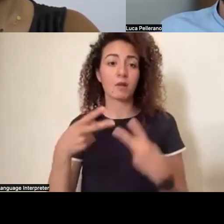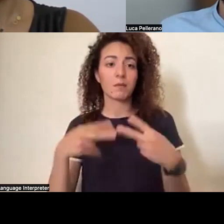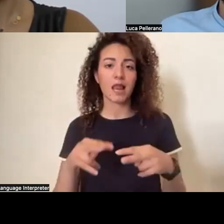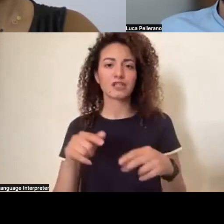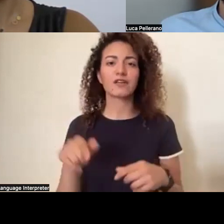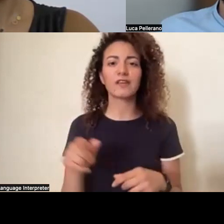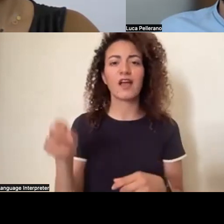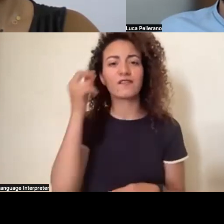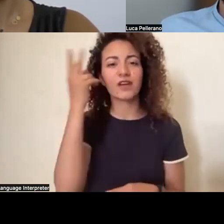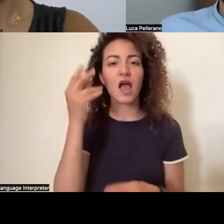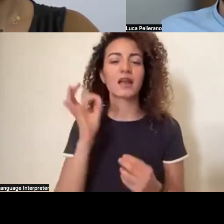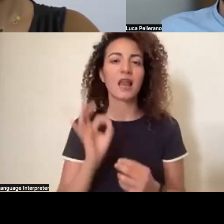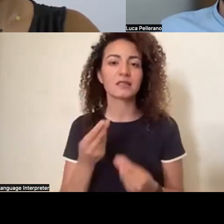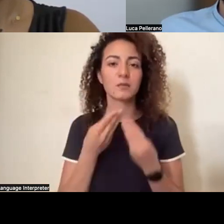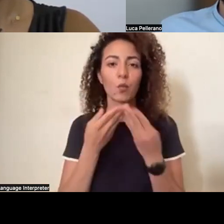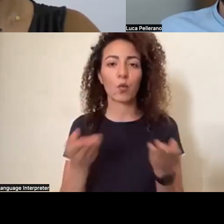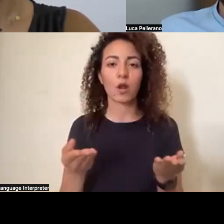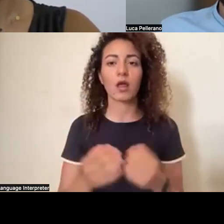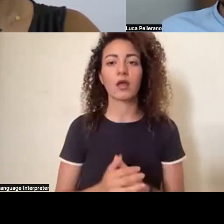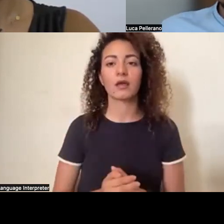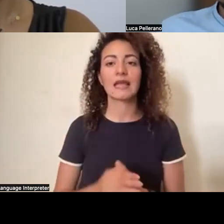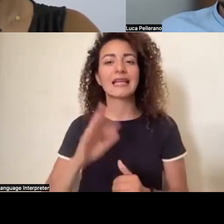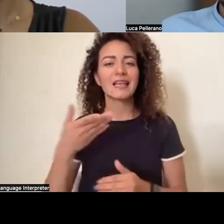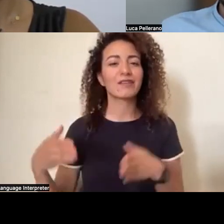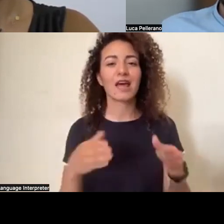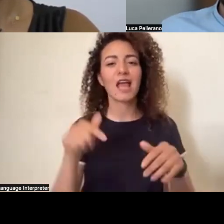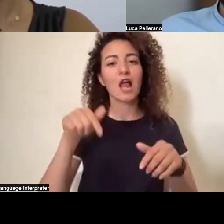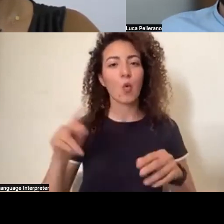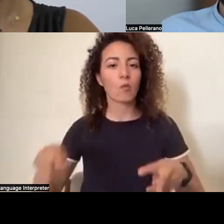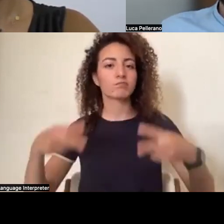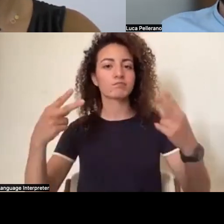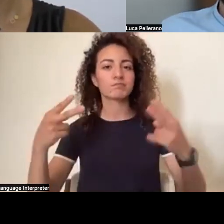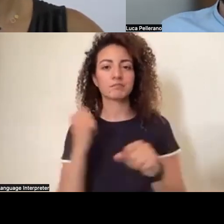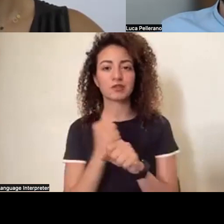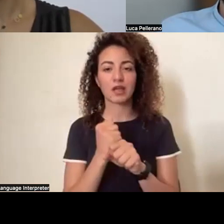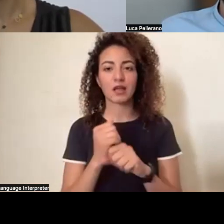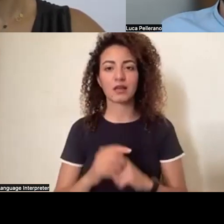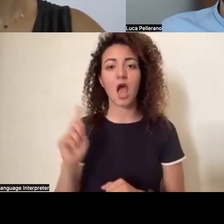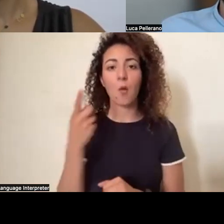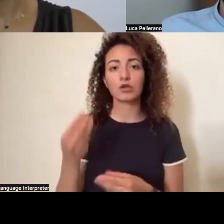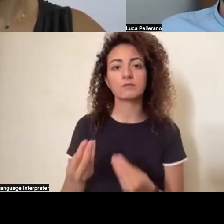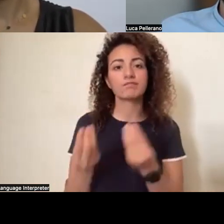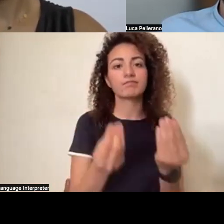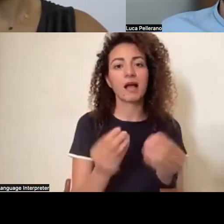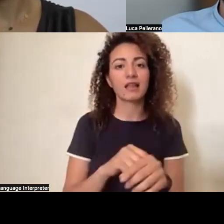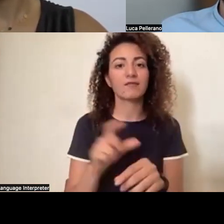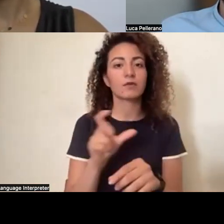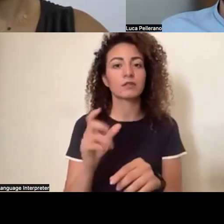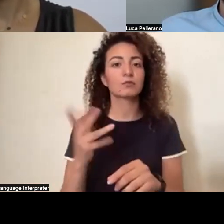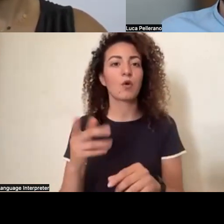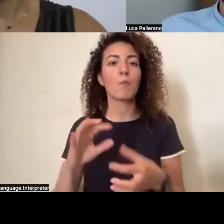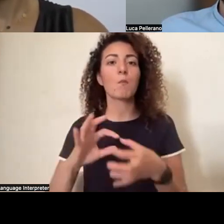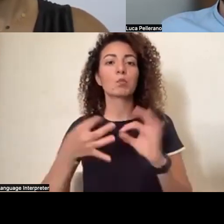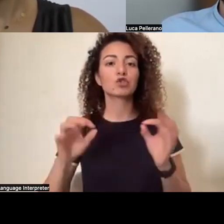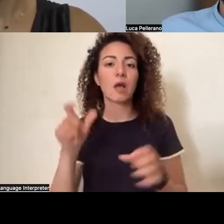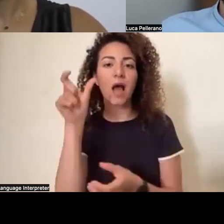notes on the flow of the session today. We will first give the floor to interventions from civil society,